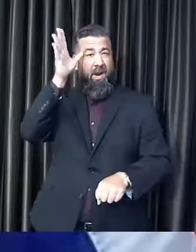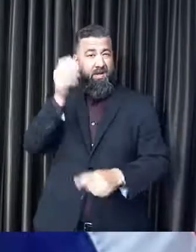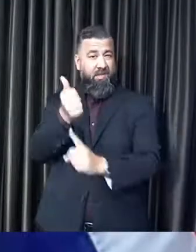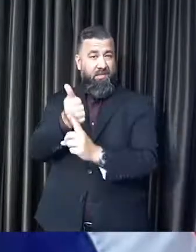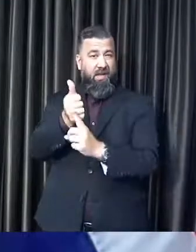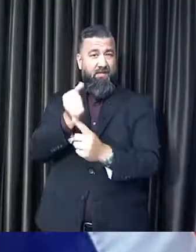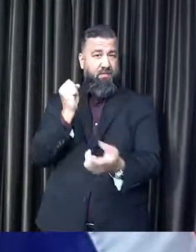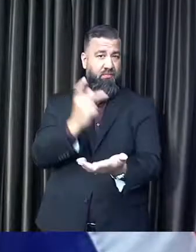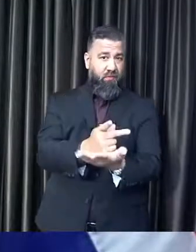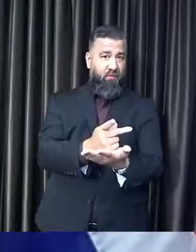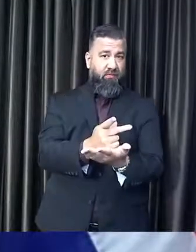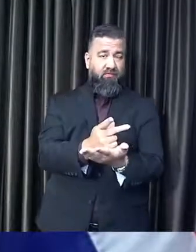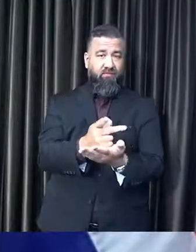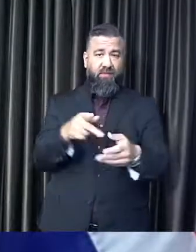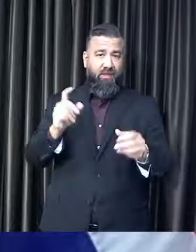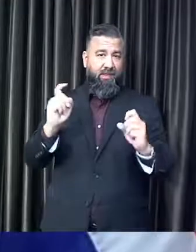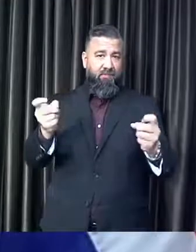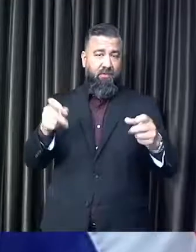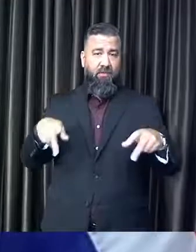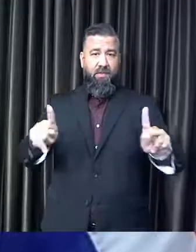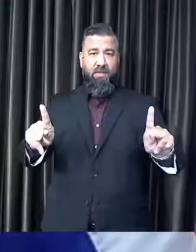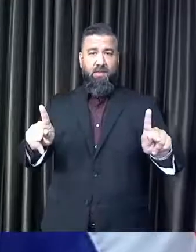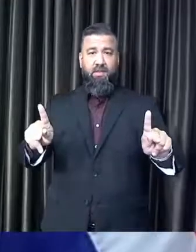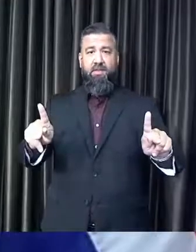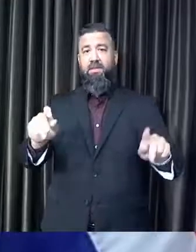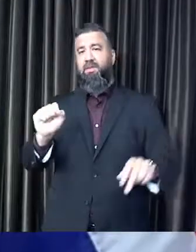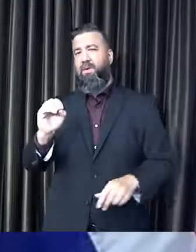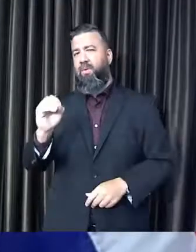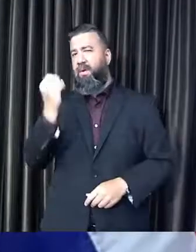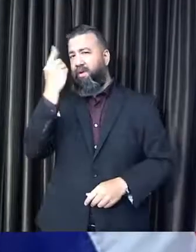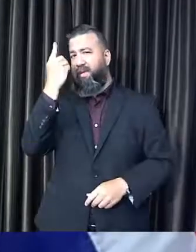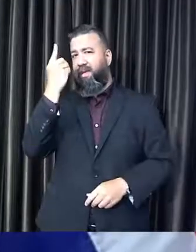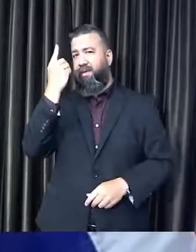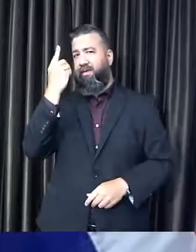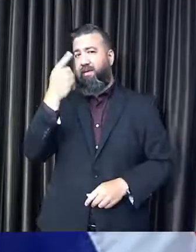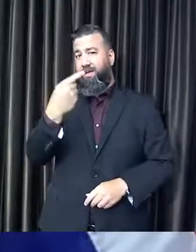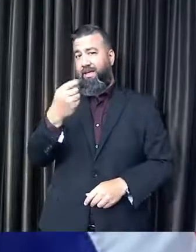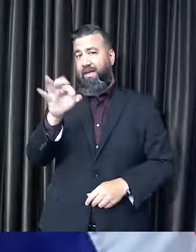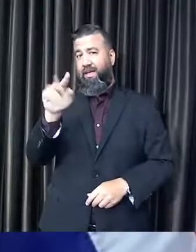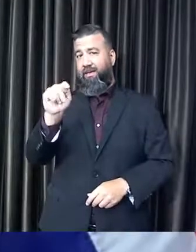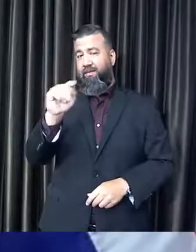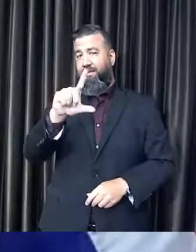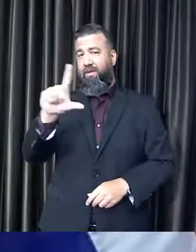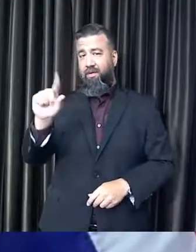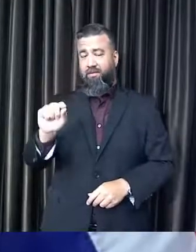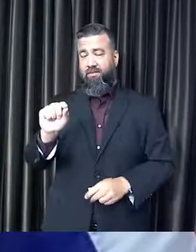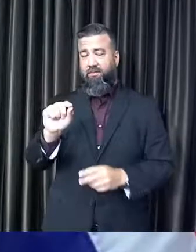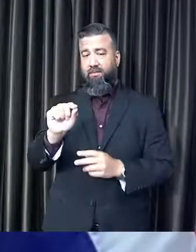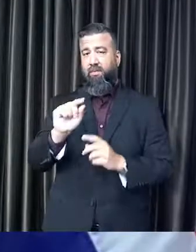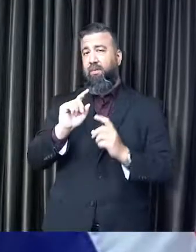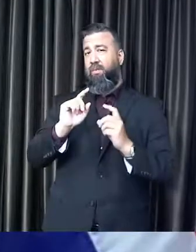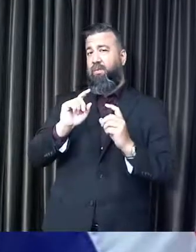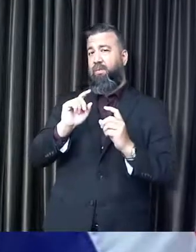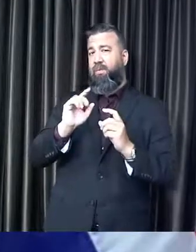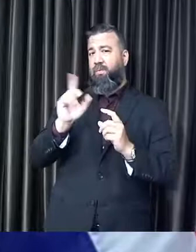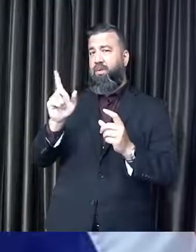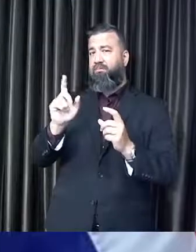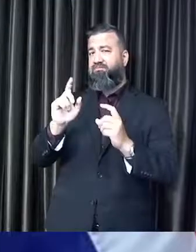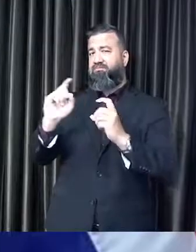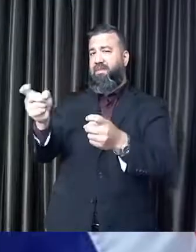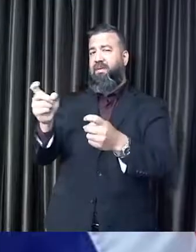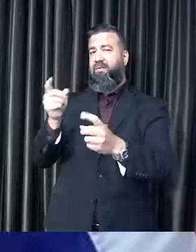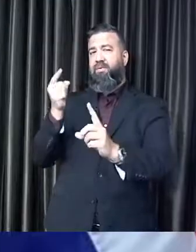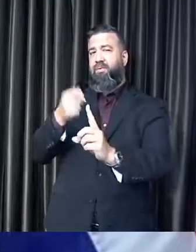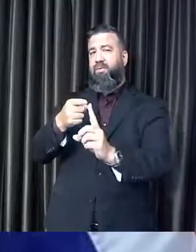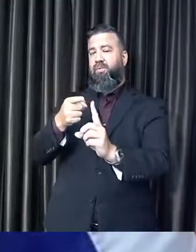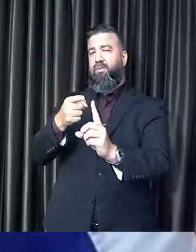get a vaccine. So the gift cards, when available and applicable, will certainly be